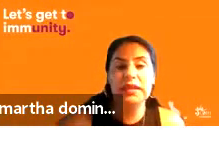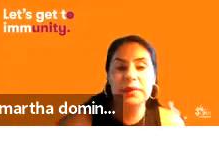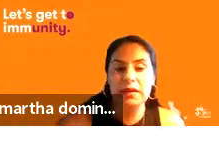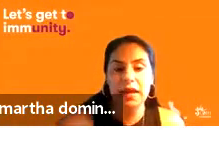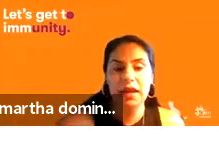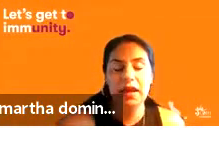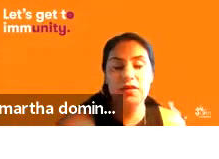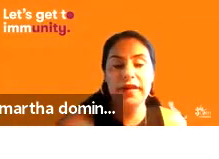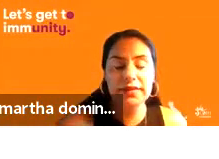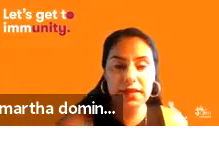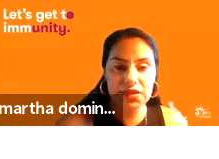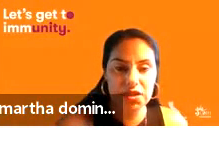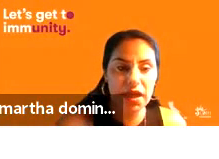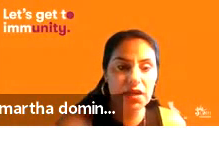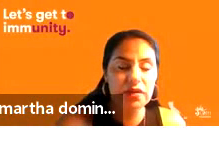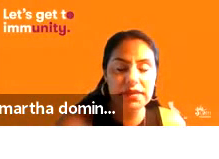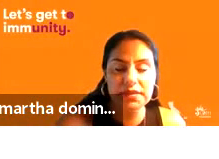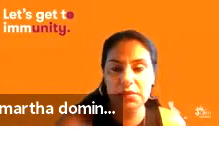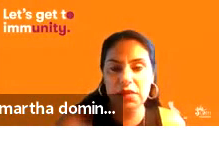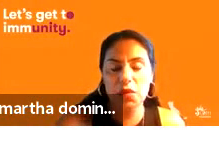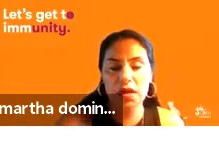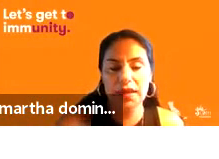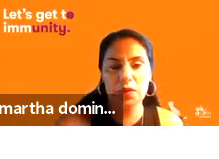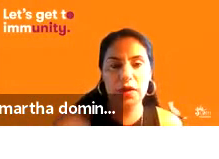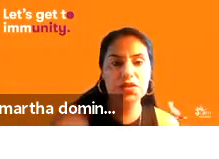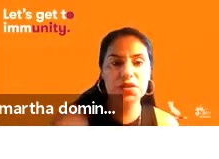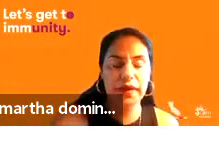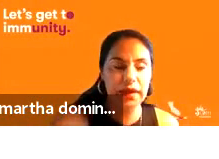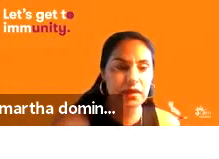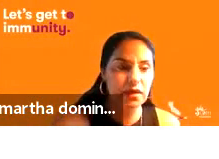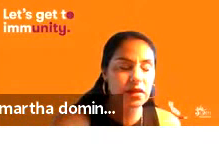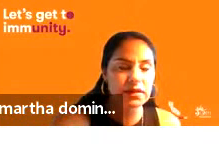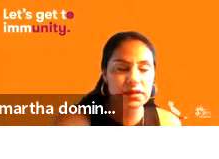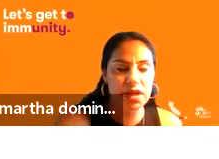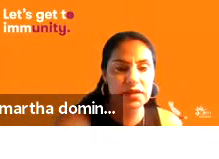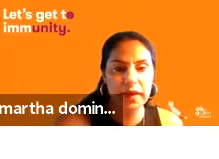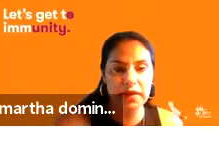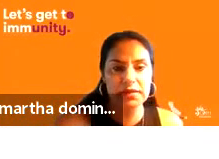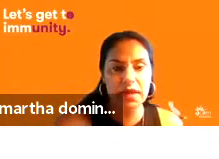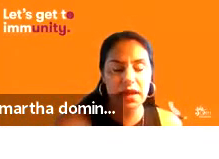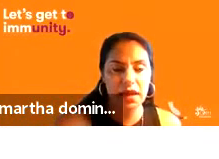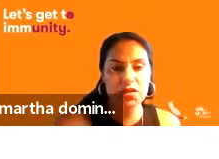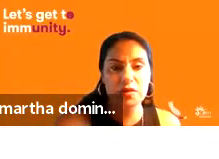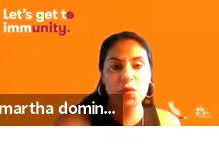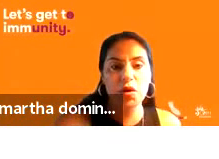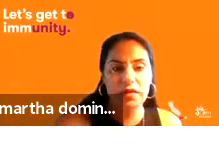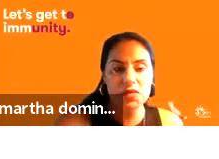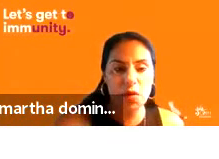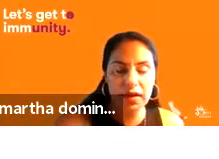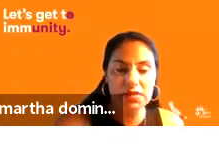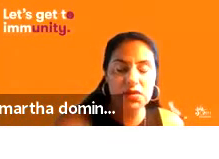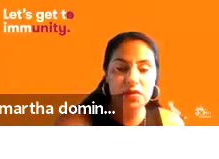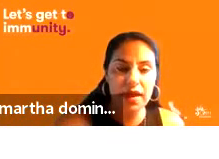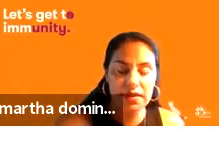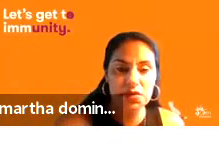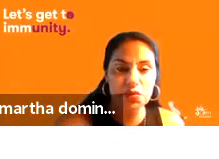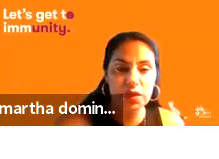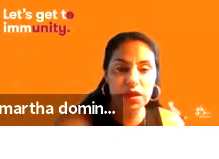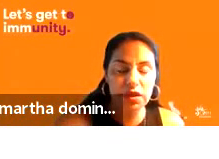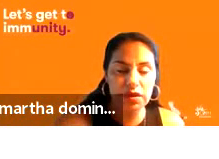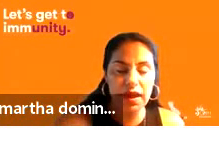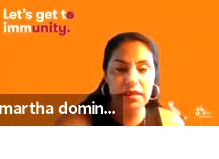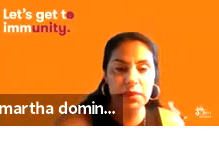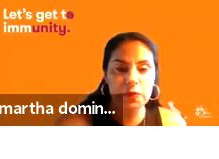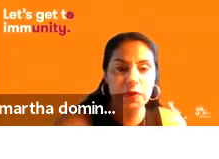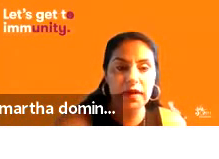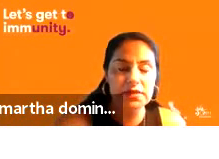which is inhibiting their vaccination. I know that's some of the work that we are doing, and Yolanda talked about it. I'm doing more of these walk-ins, so that is a